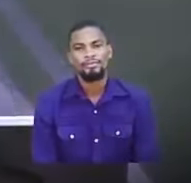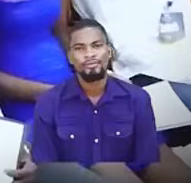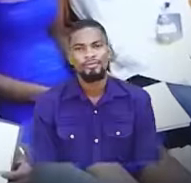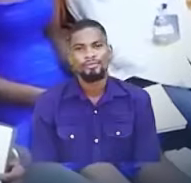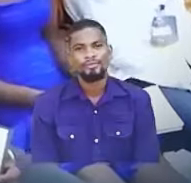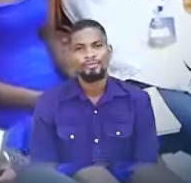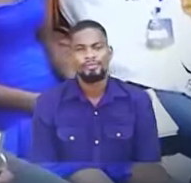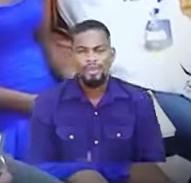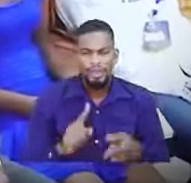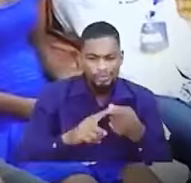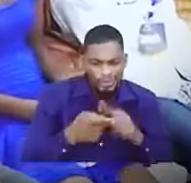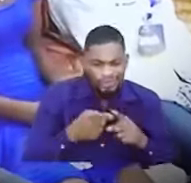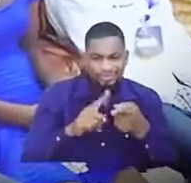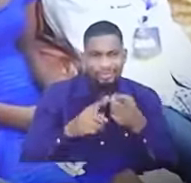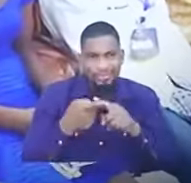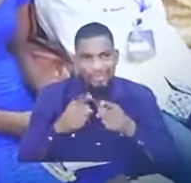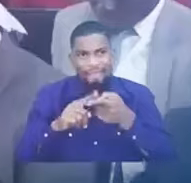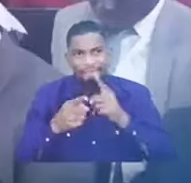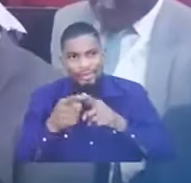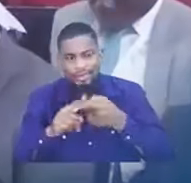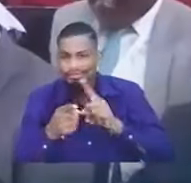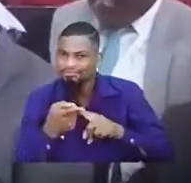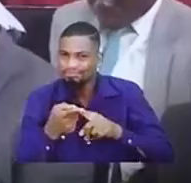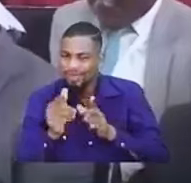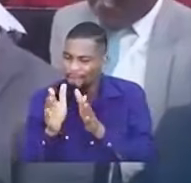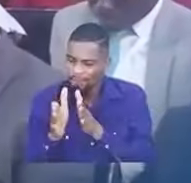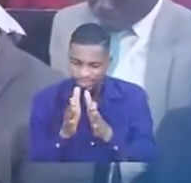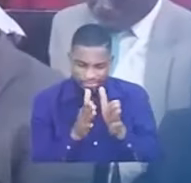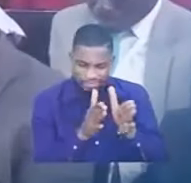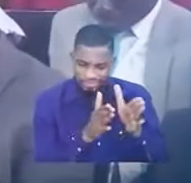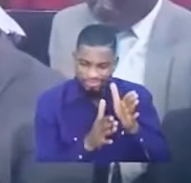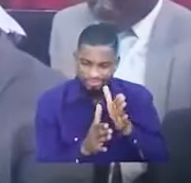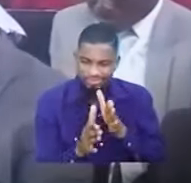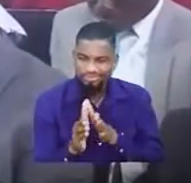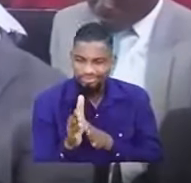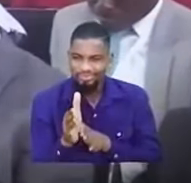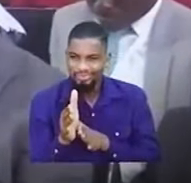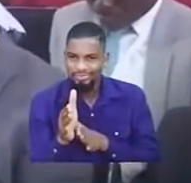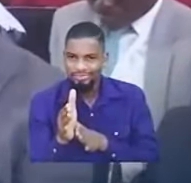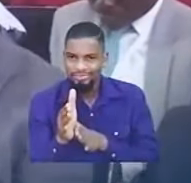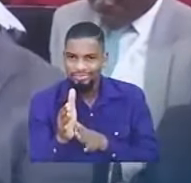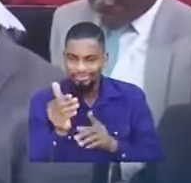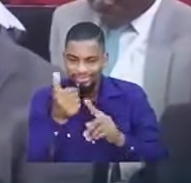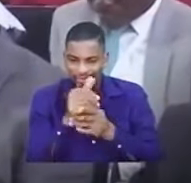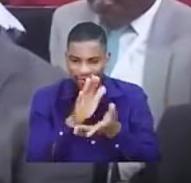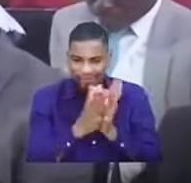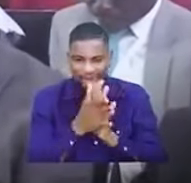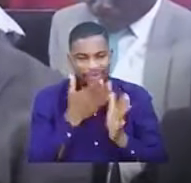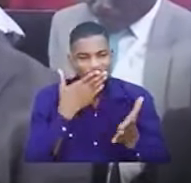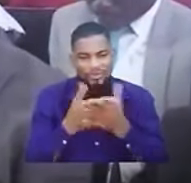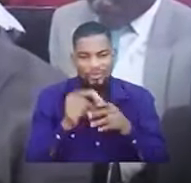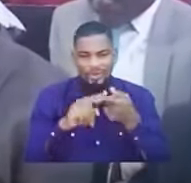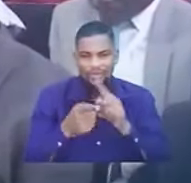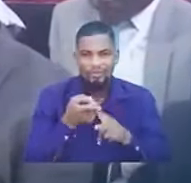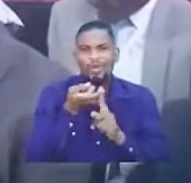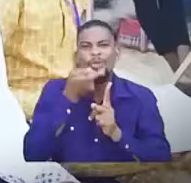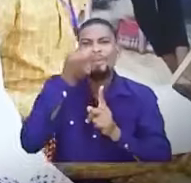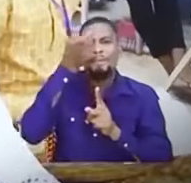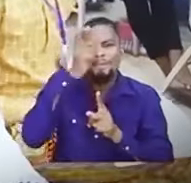that friends, prepare yourself to be a good friend. Be somebody who fear